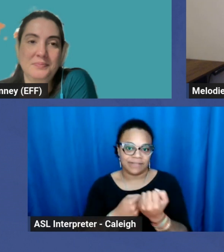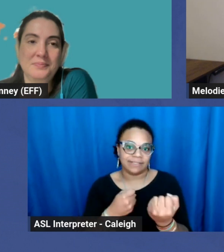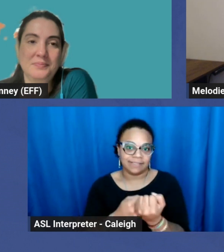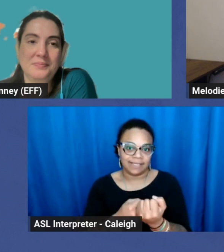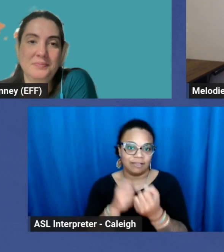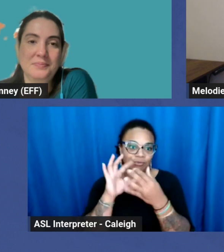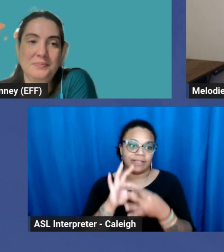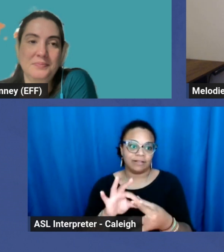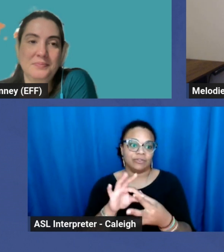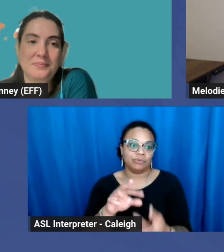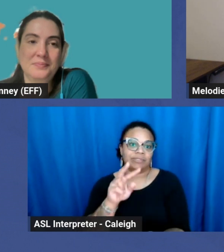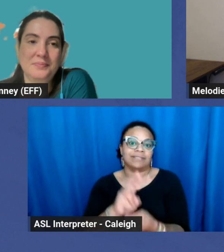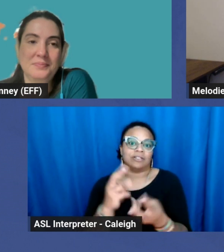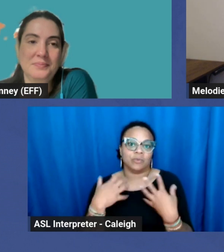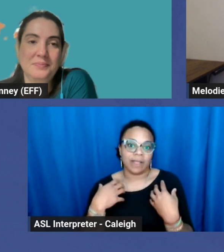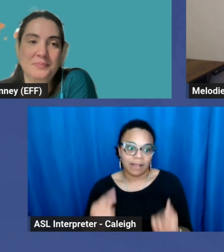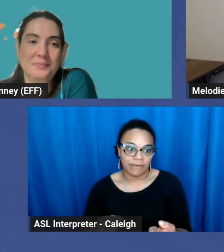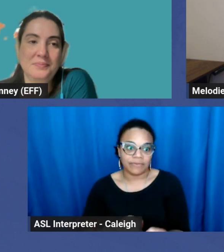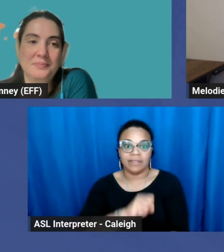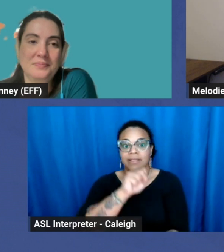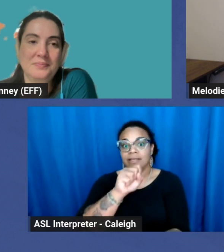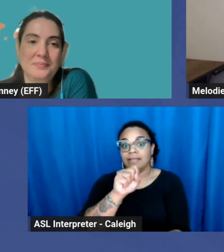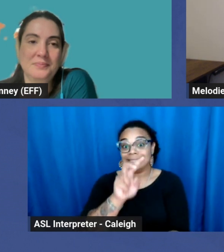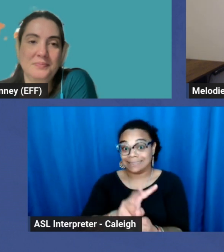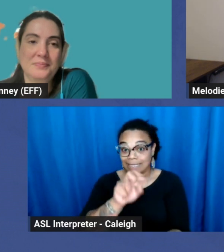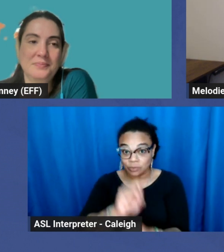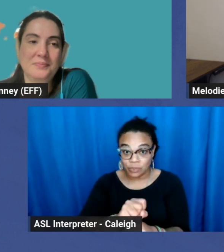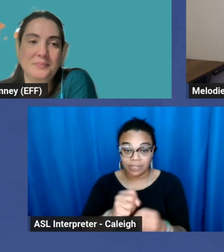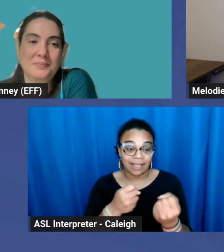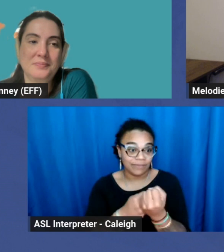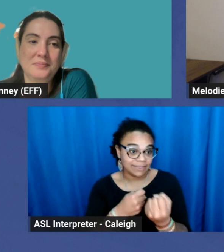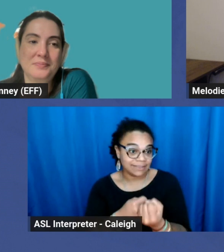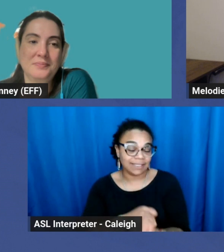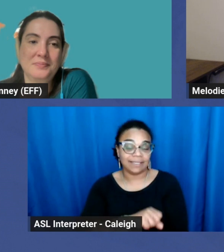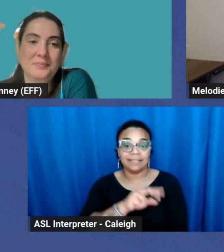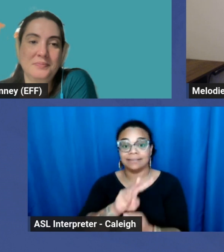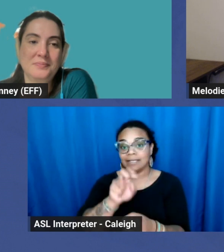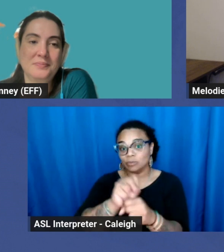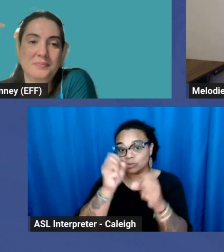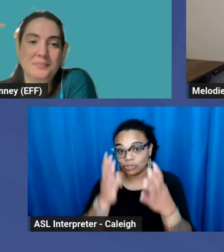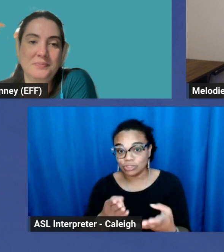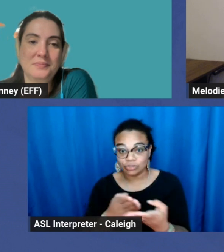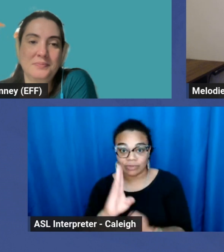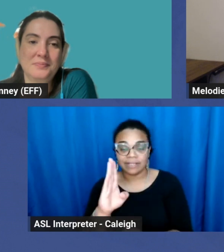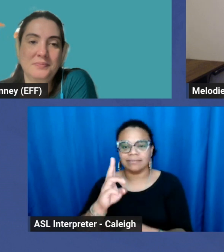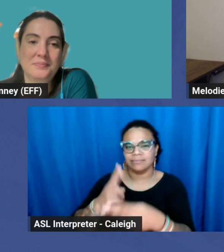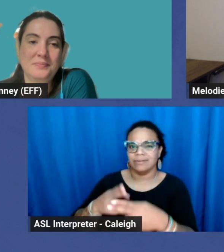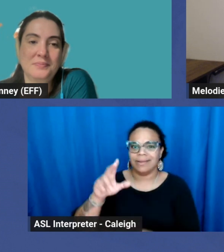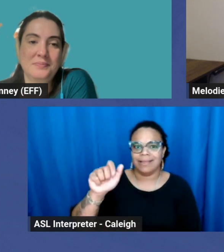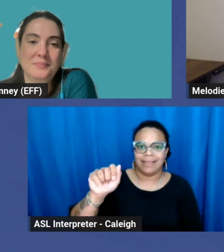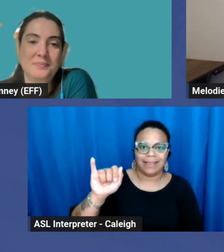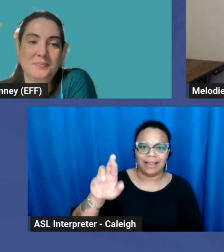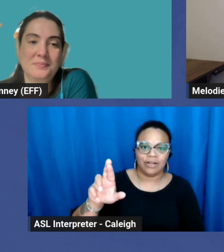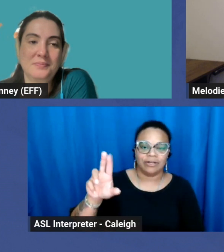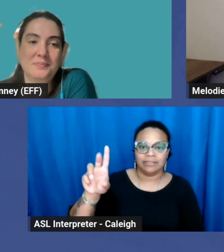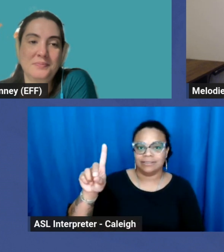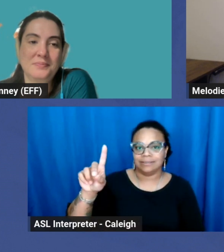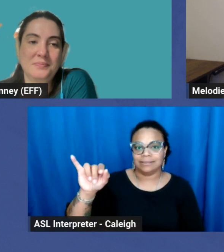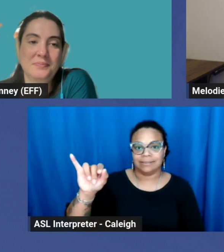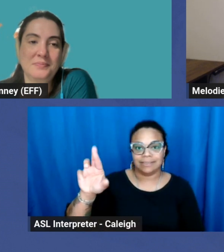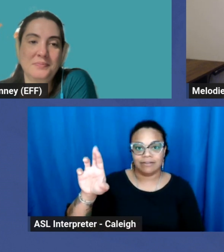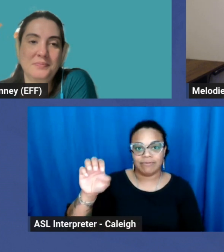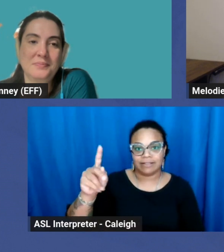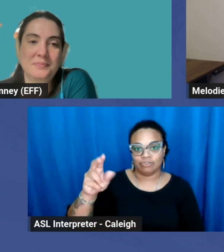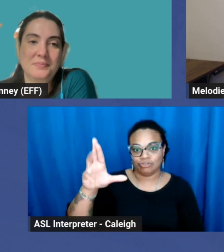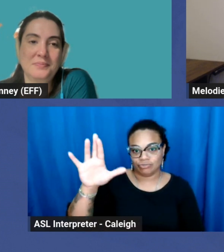sexual health, sex work advocacy, sex worker rights, called Air Directory. And we'll have